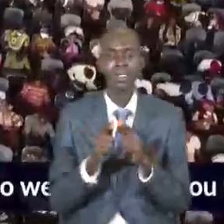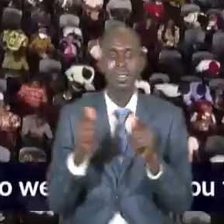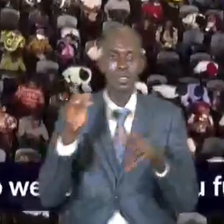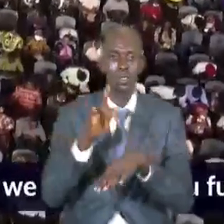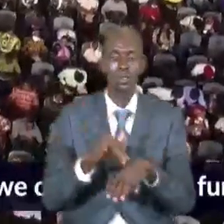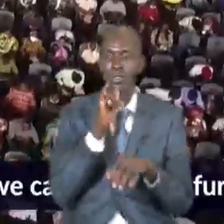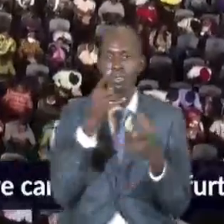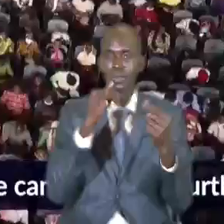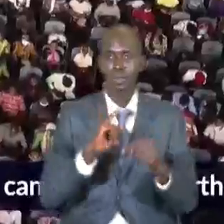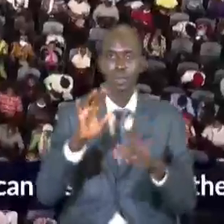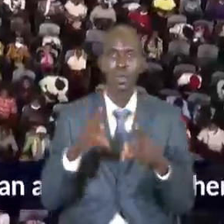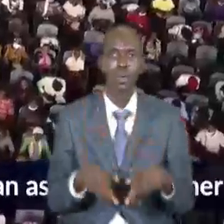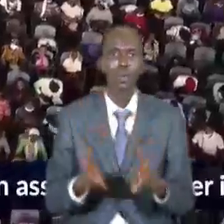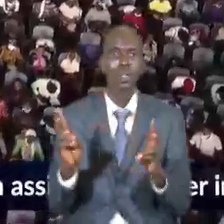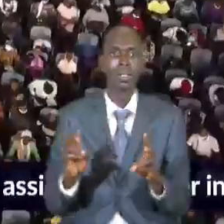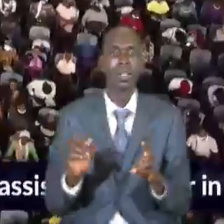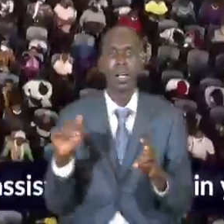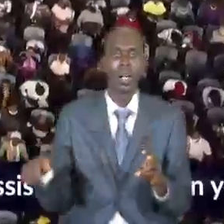Another interruption is coming your way.